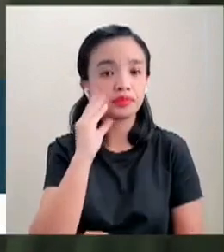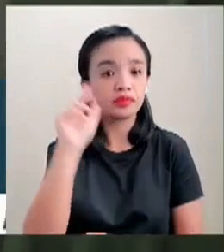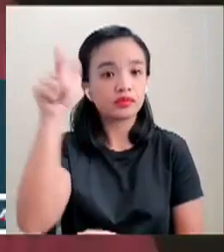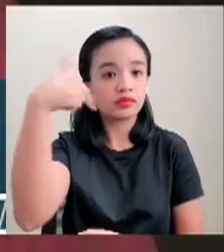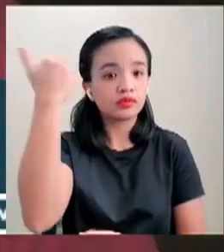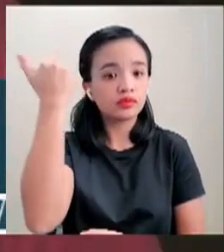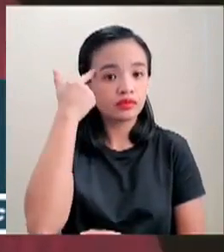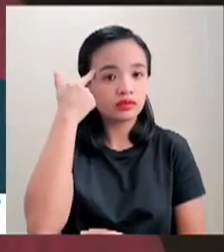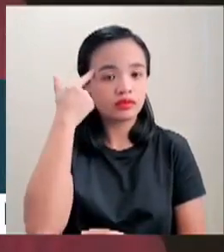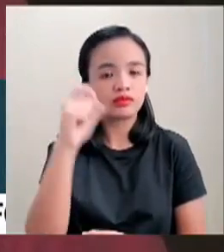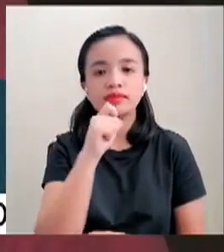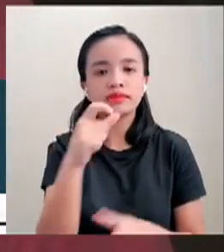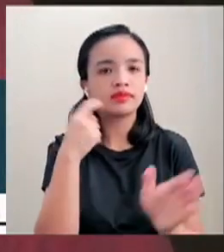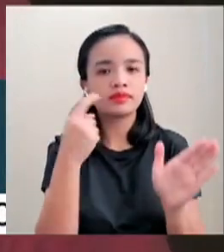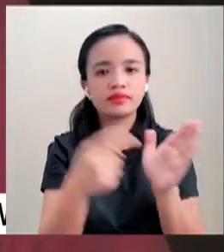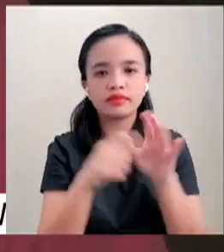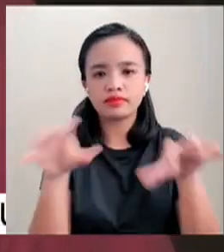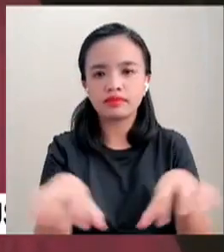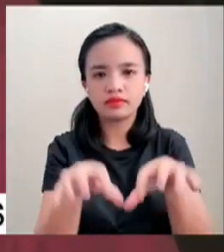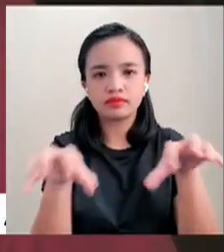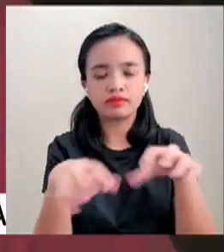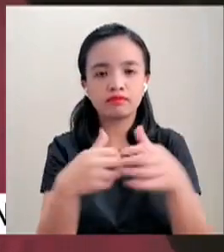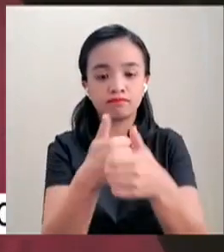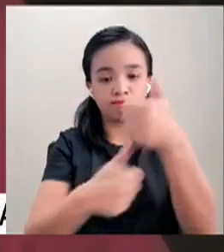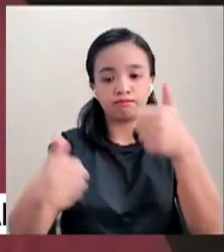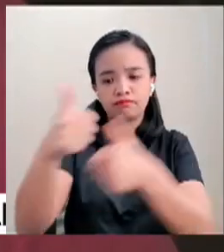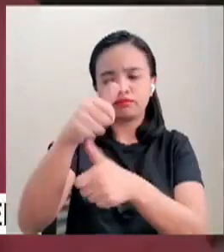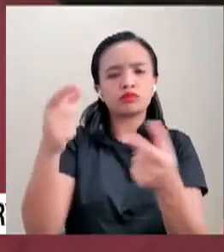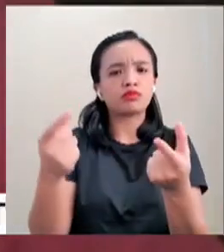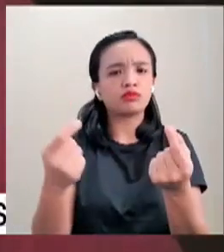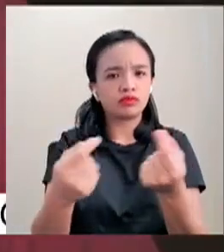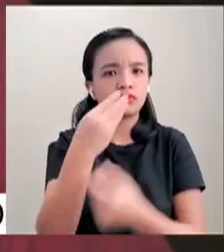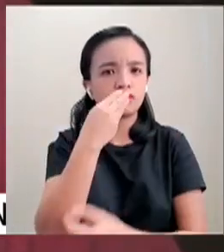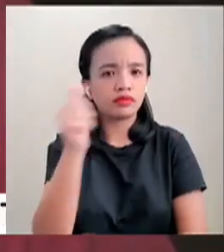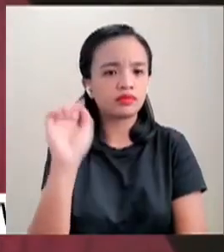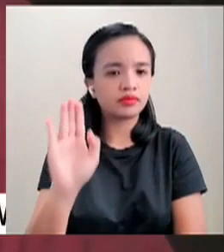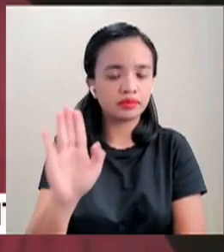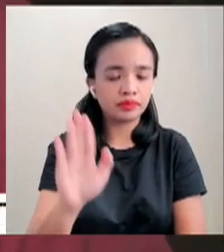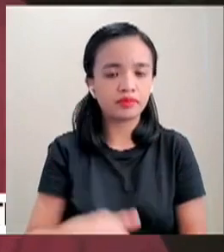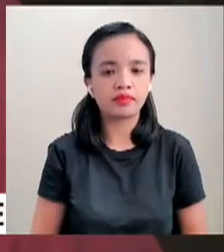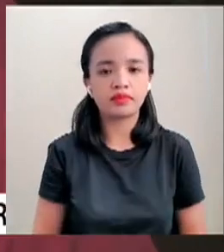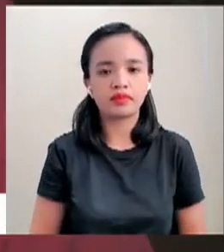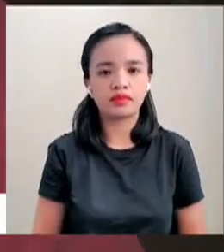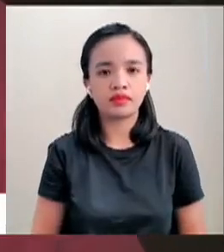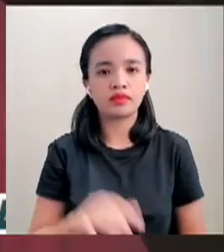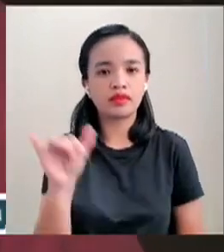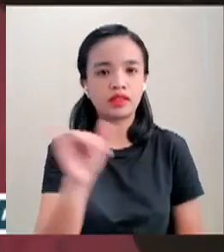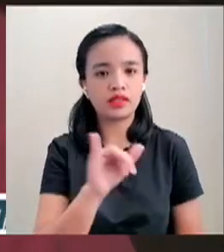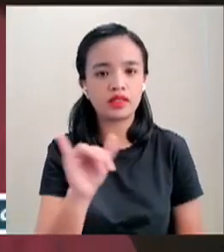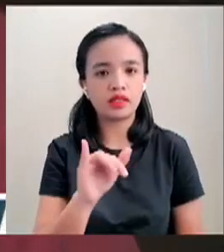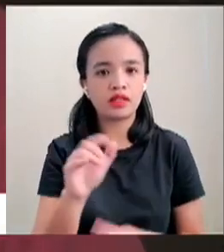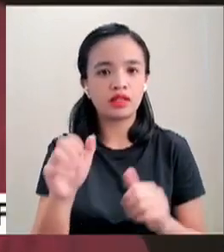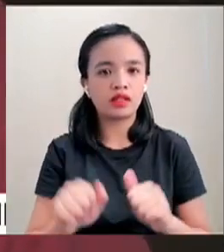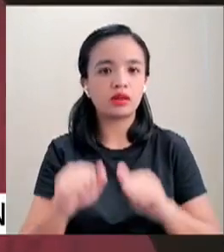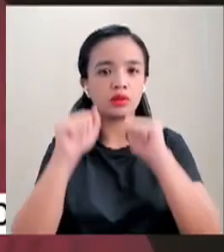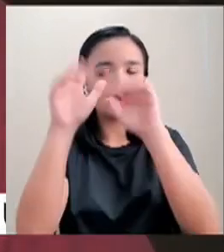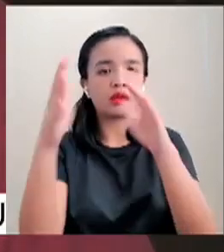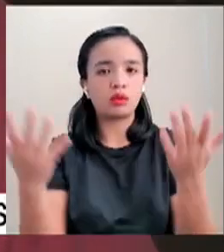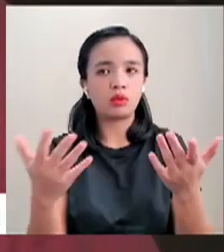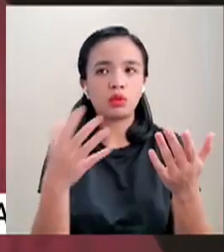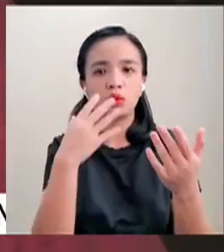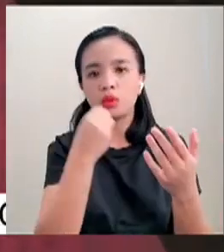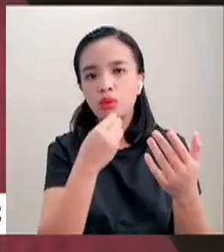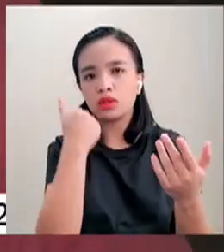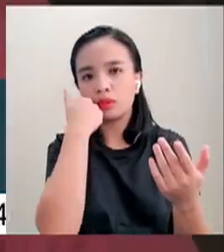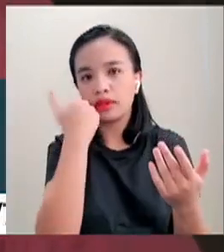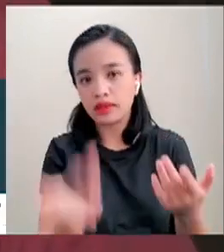unnoticed. Authorities are doing their best, and even like in the high Atlas Mountains where people lost their lives and where